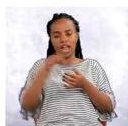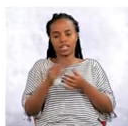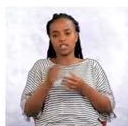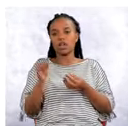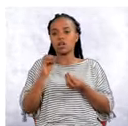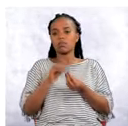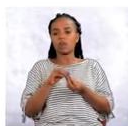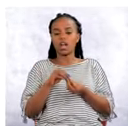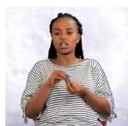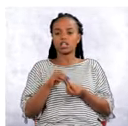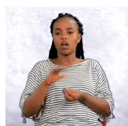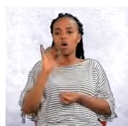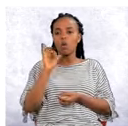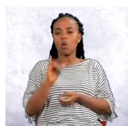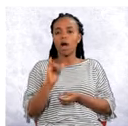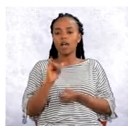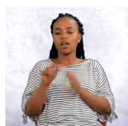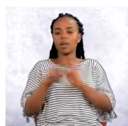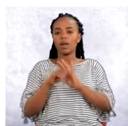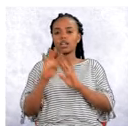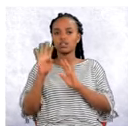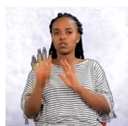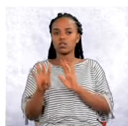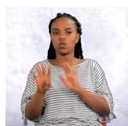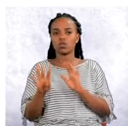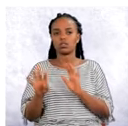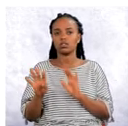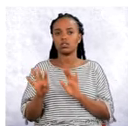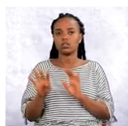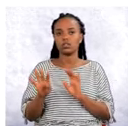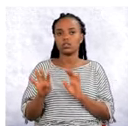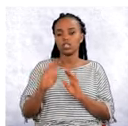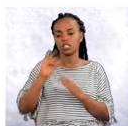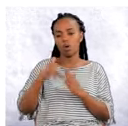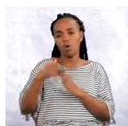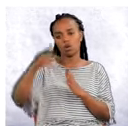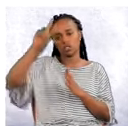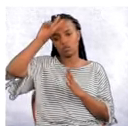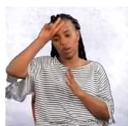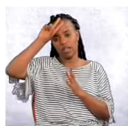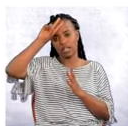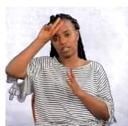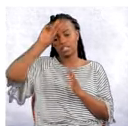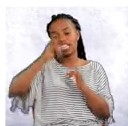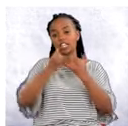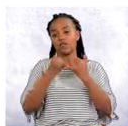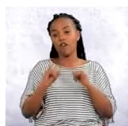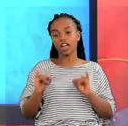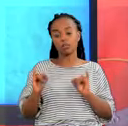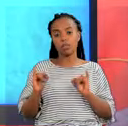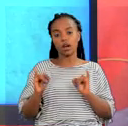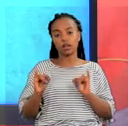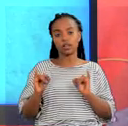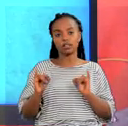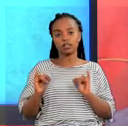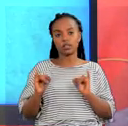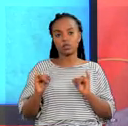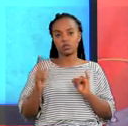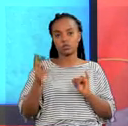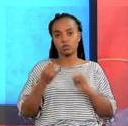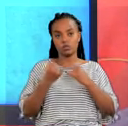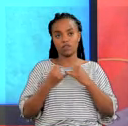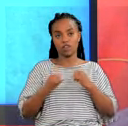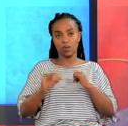this is y minus 4, the whole squared, divided by, when you divide